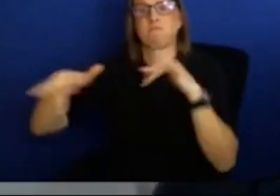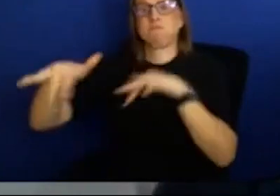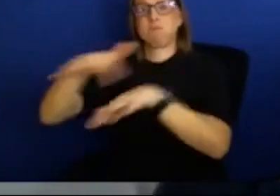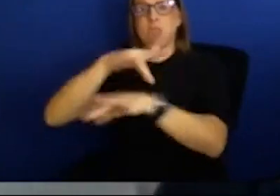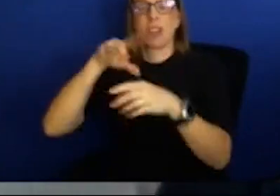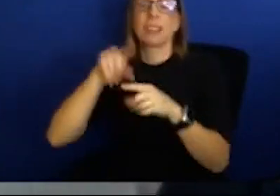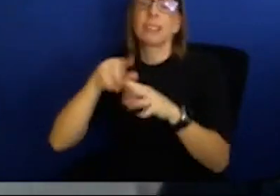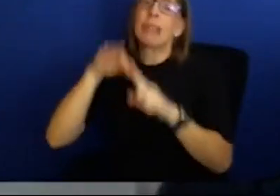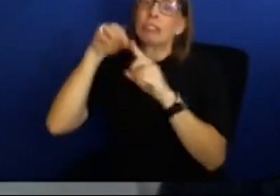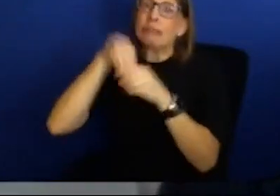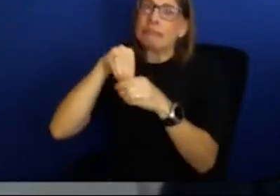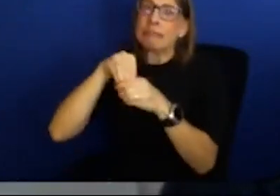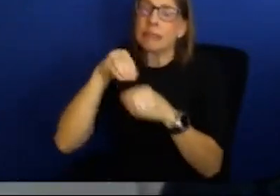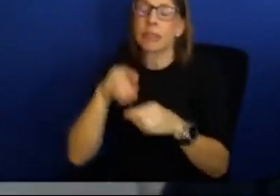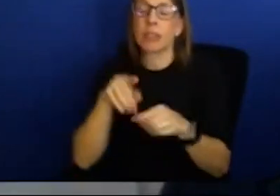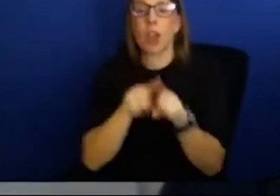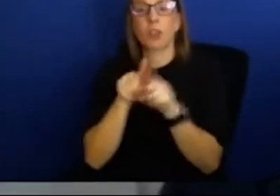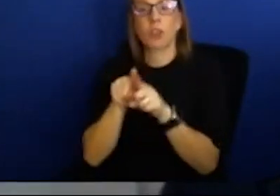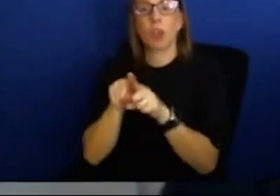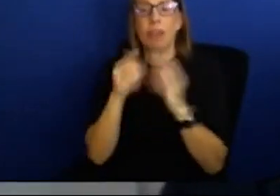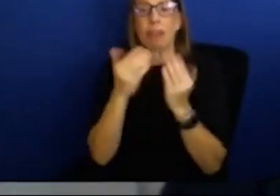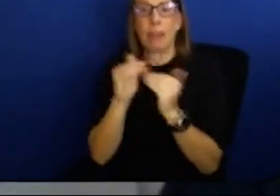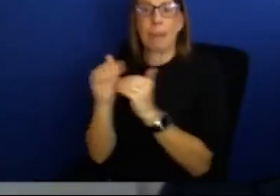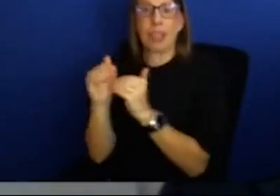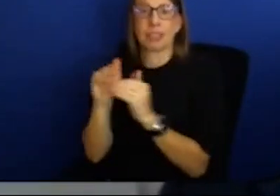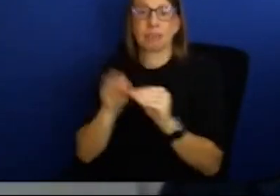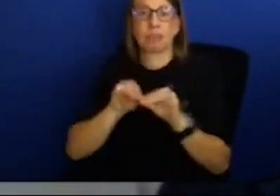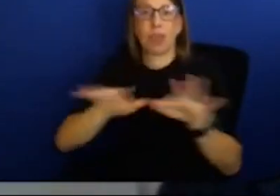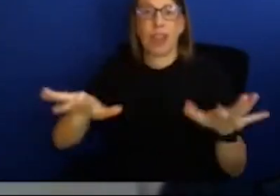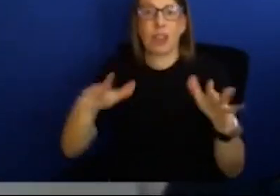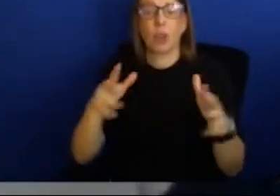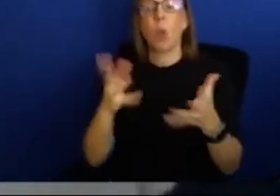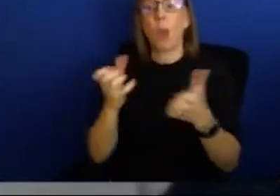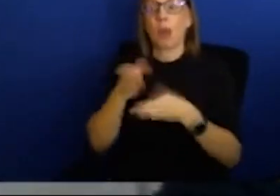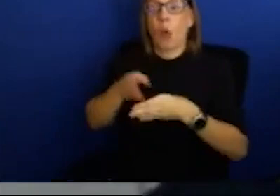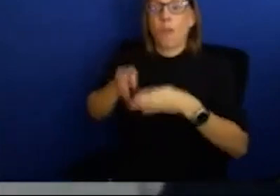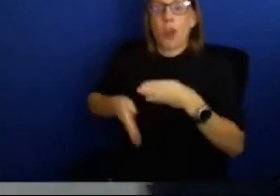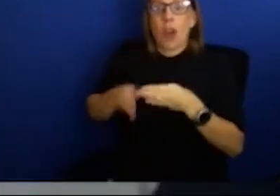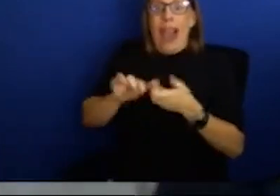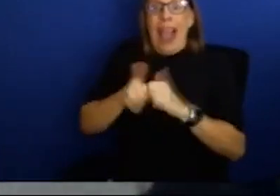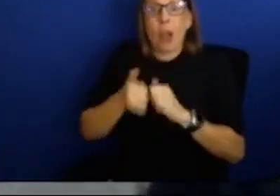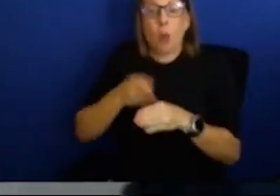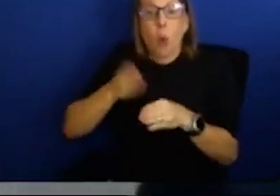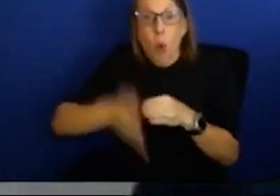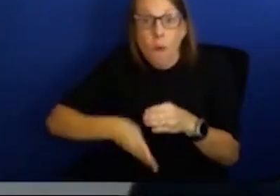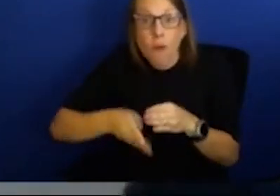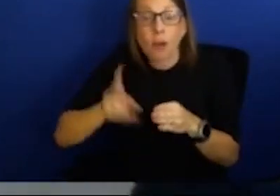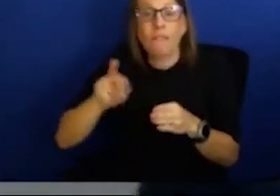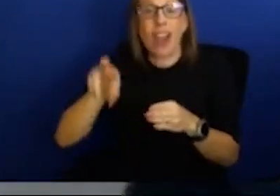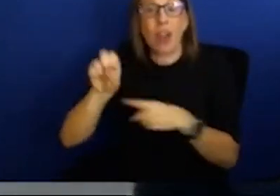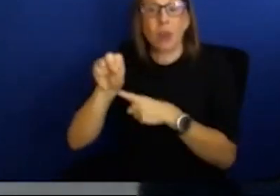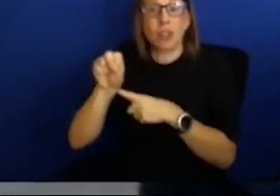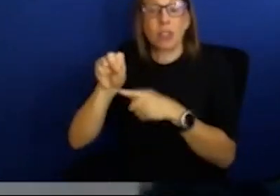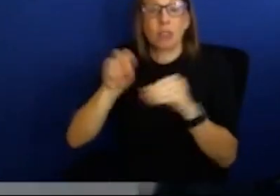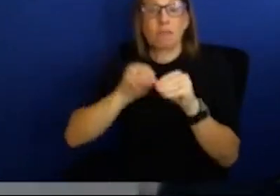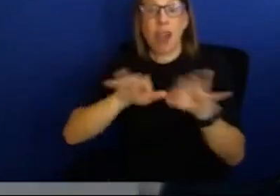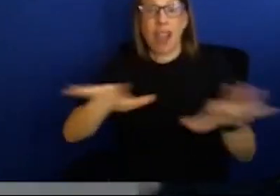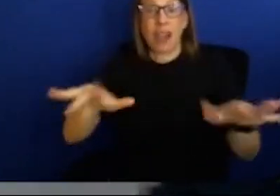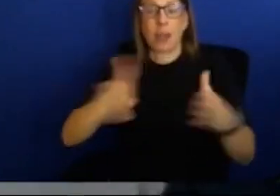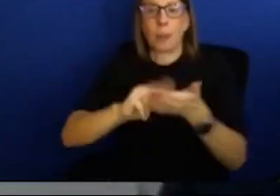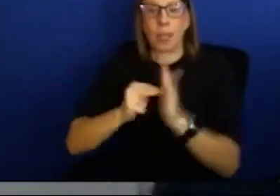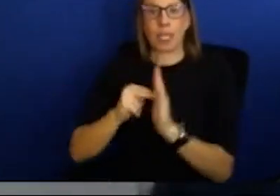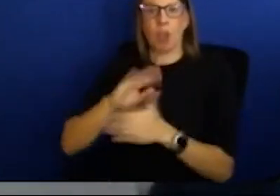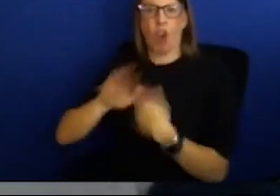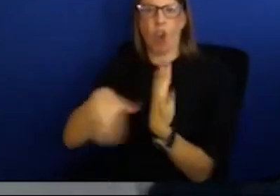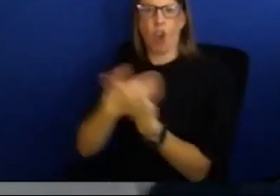indoors, and do what we can to limit this. We all want this to be over, but the way we get over this big hump is by all